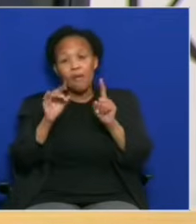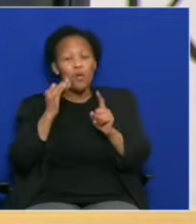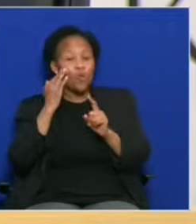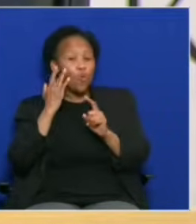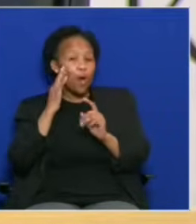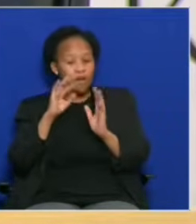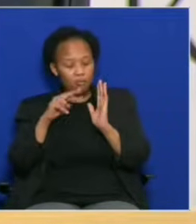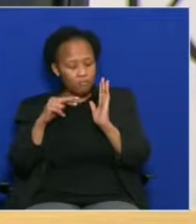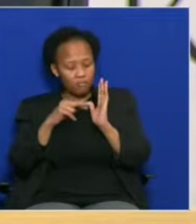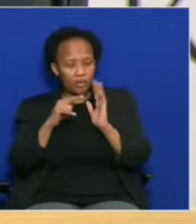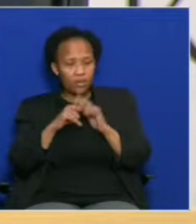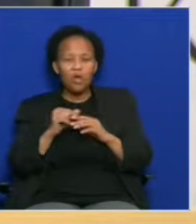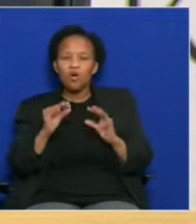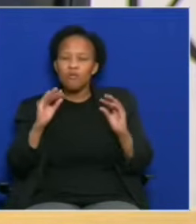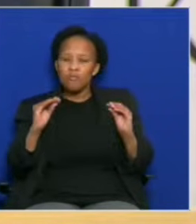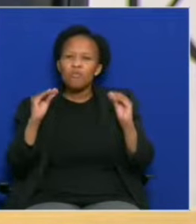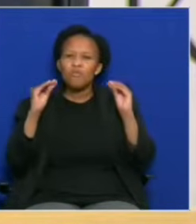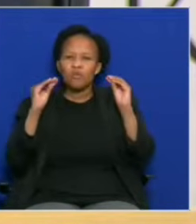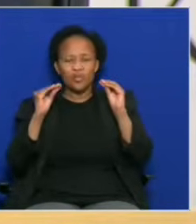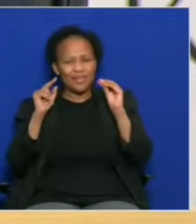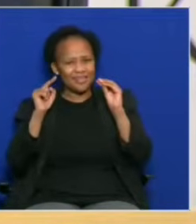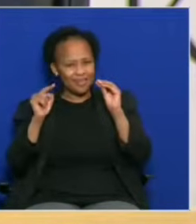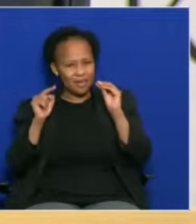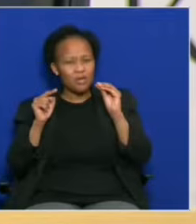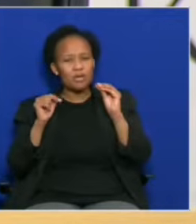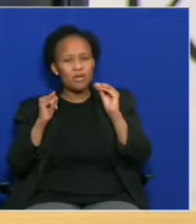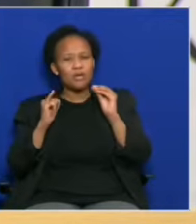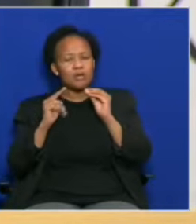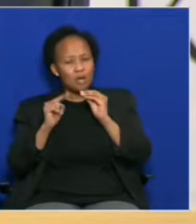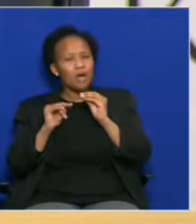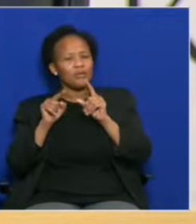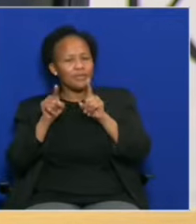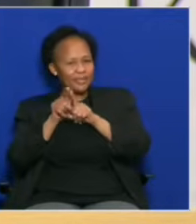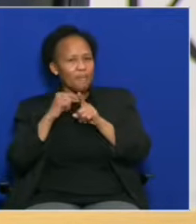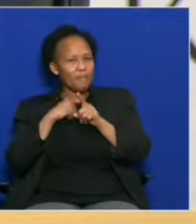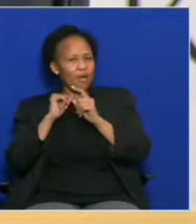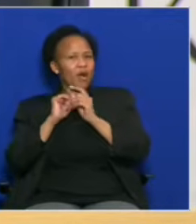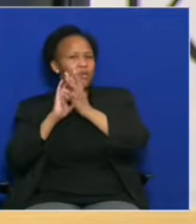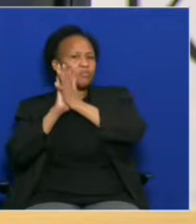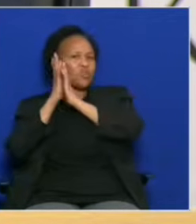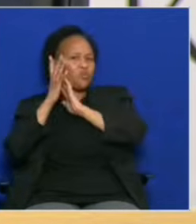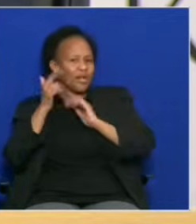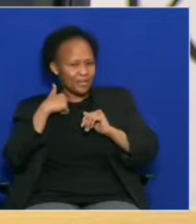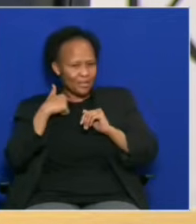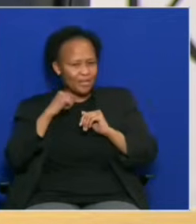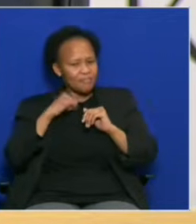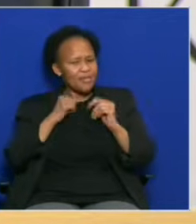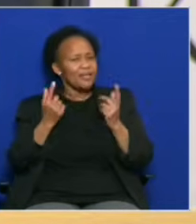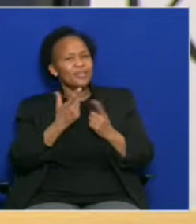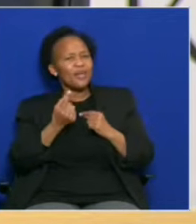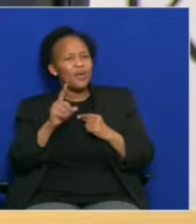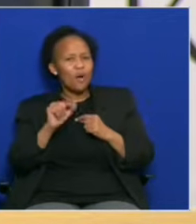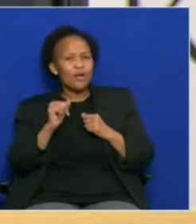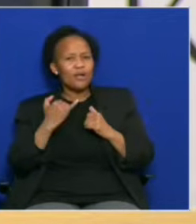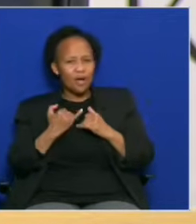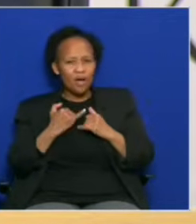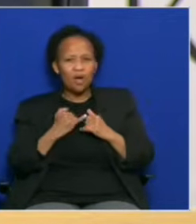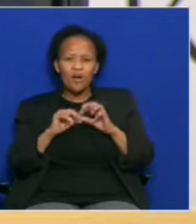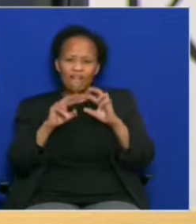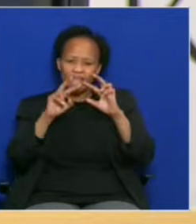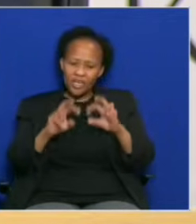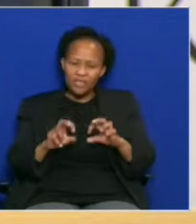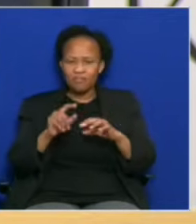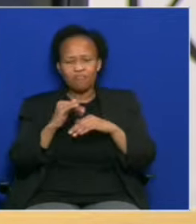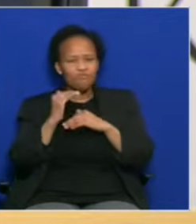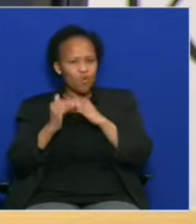manipulation of promotions, how was it manipulated? What was done? Vetting processes, what was done? This person had no